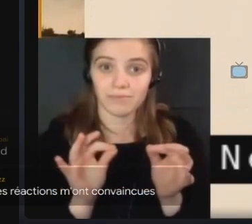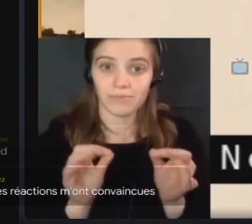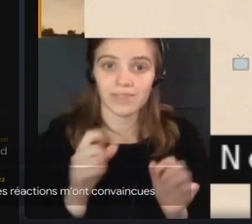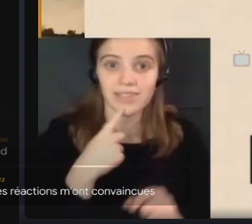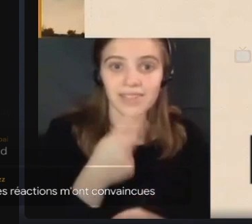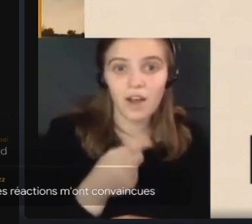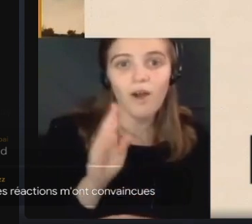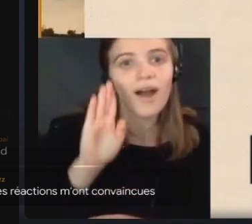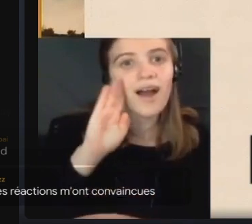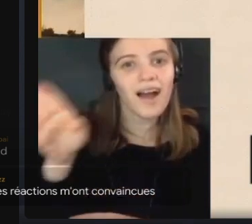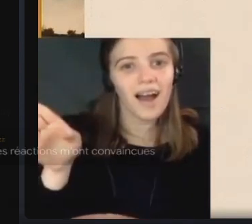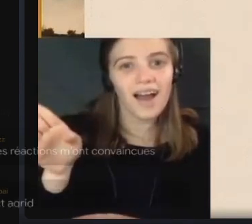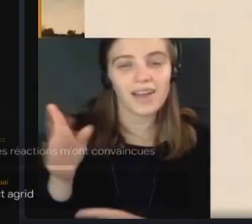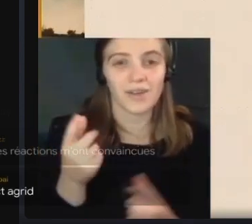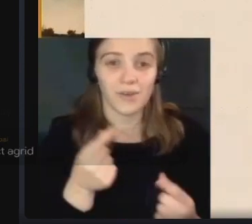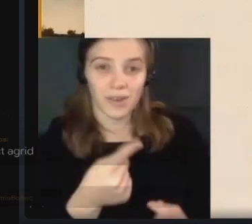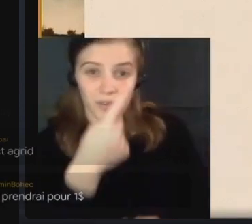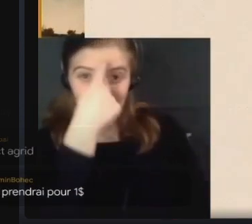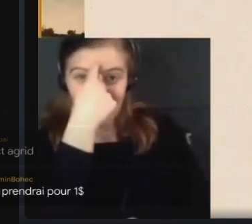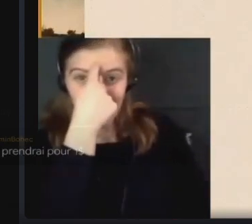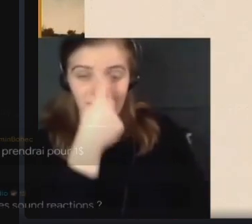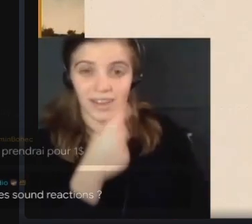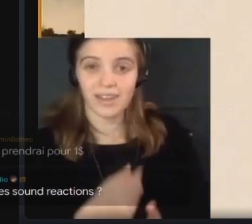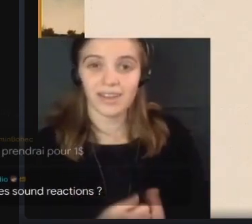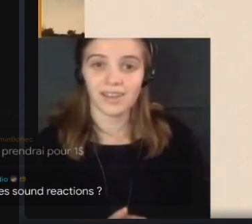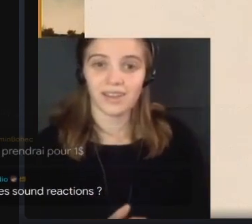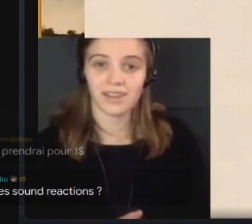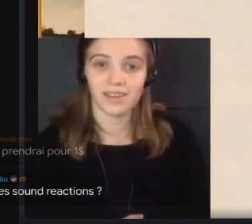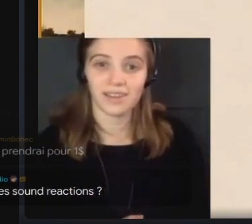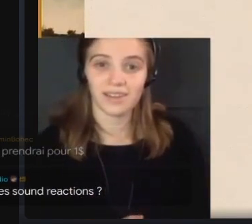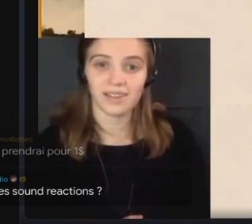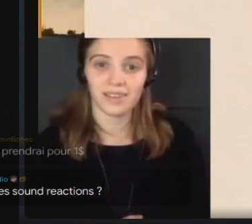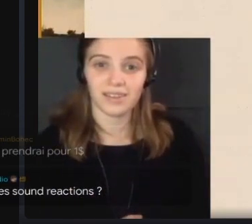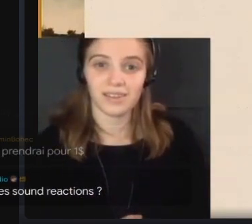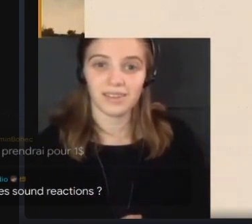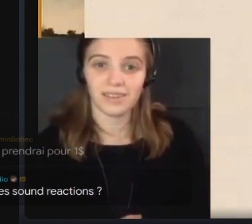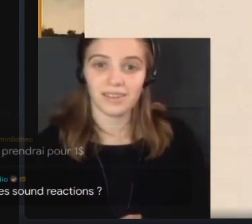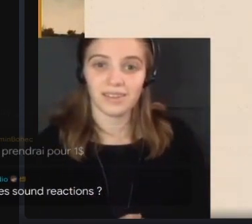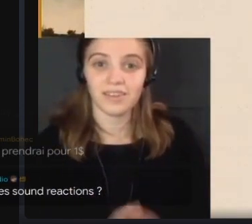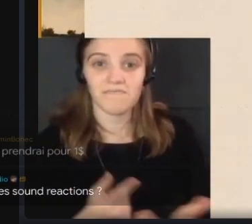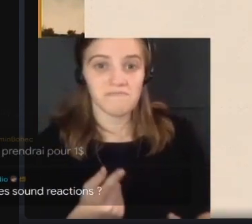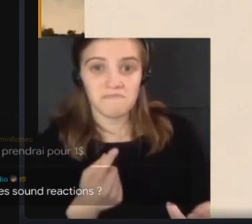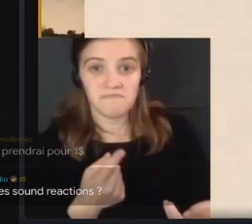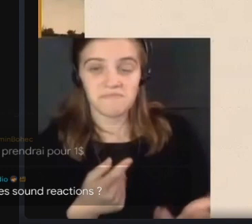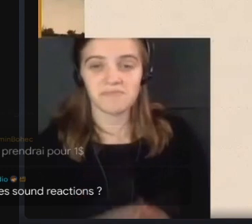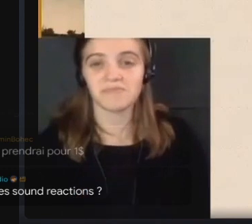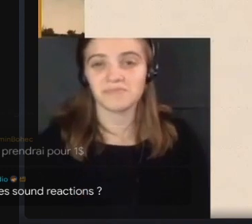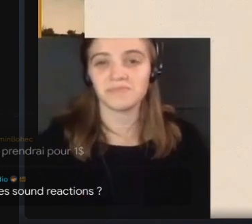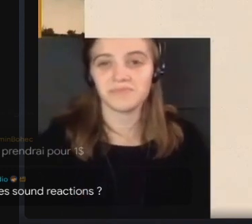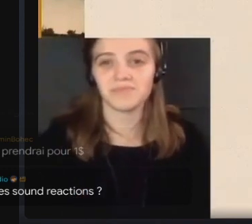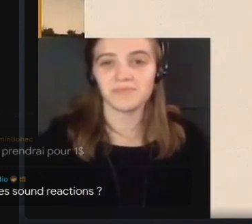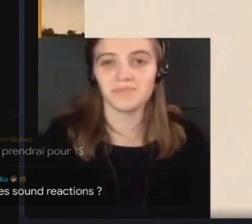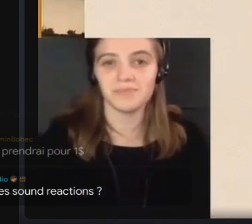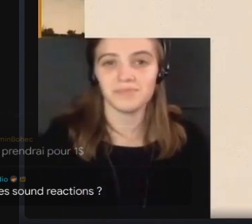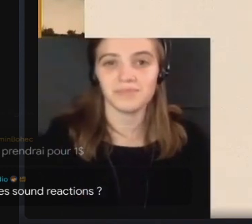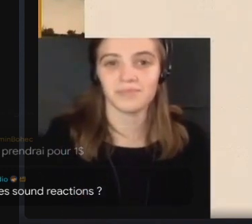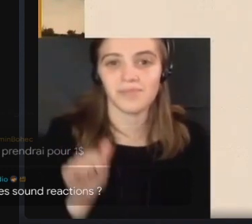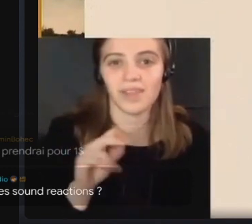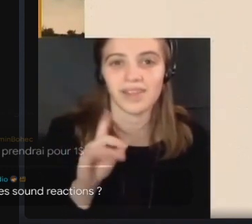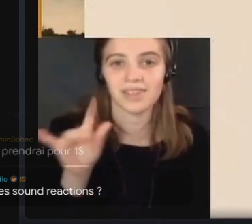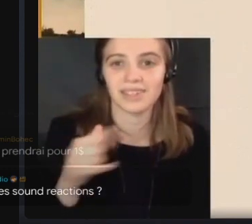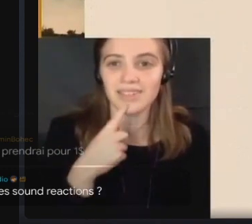Vous voyez ce que je veux dire? what do you think of Les réactions m'ont convaincu. these ideas? And he says hi.